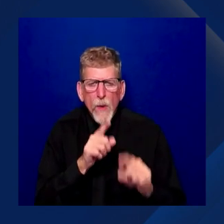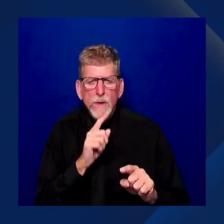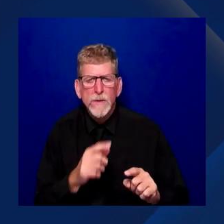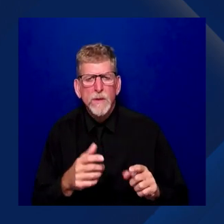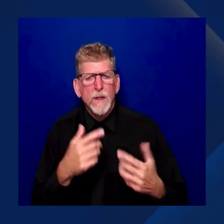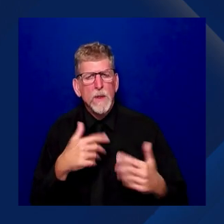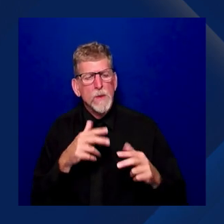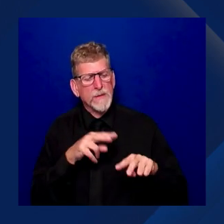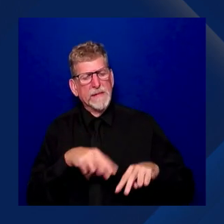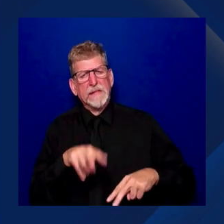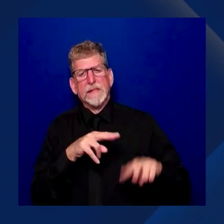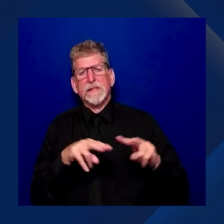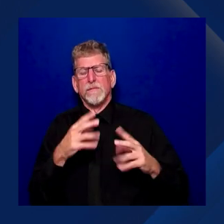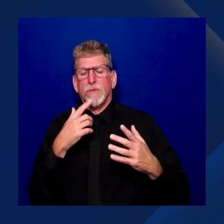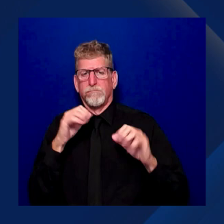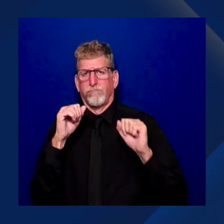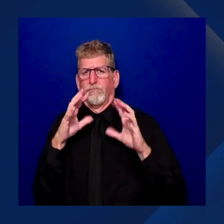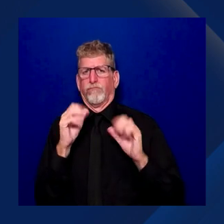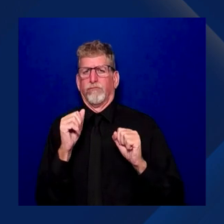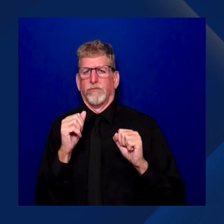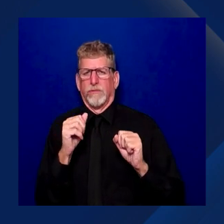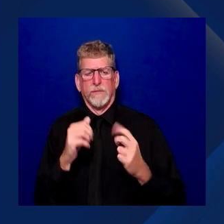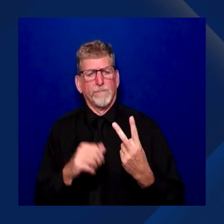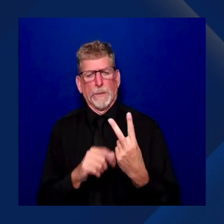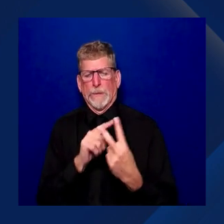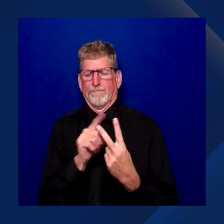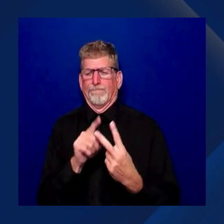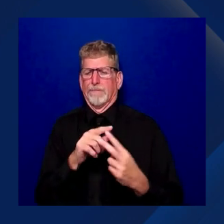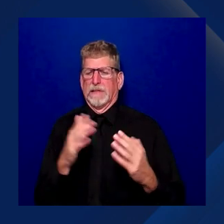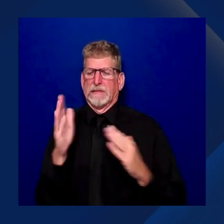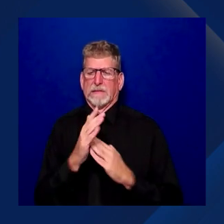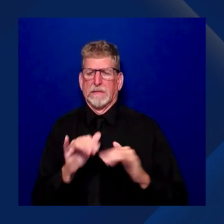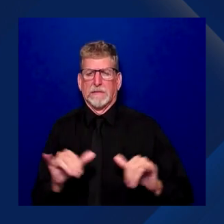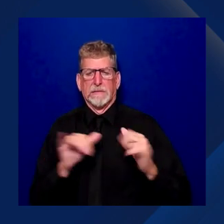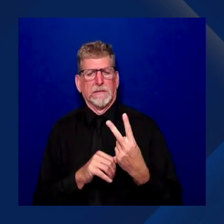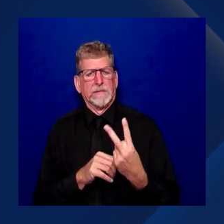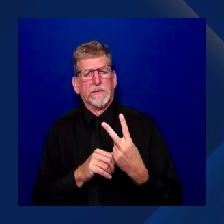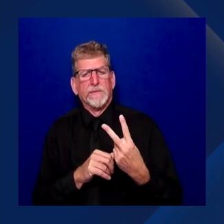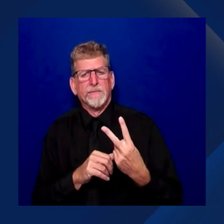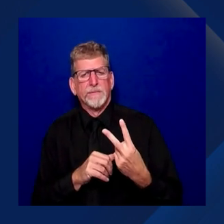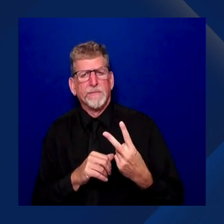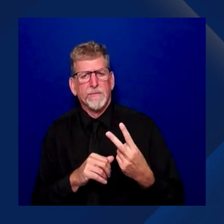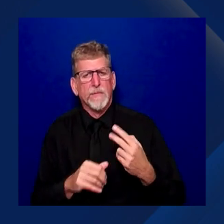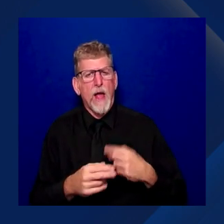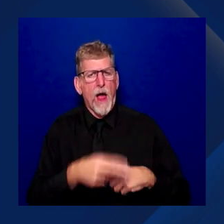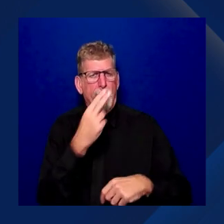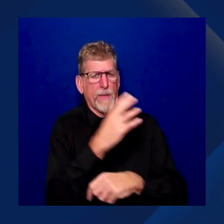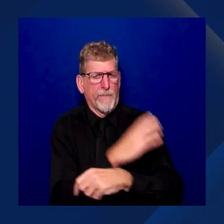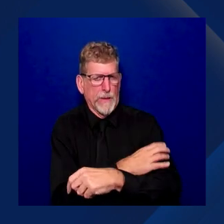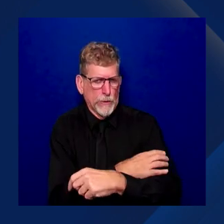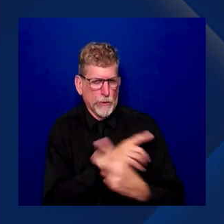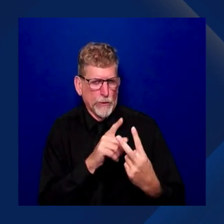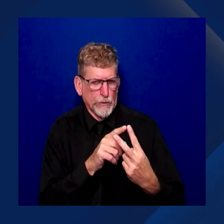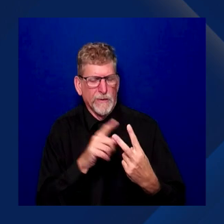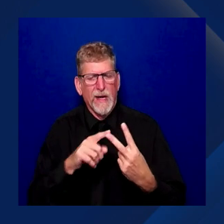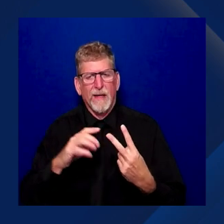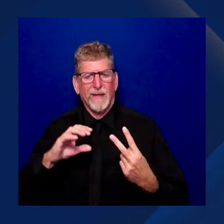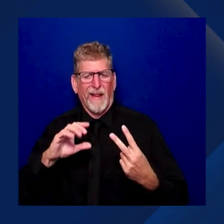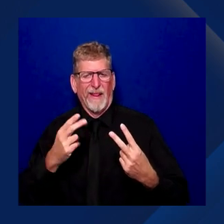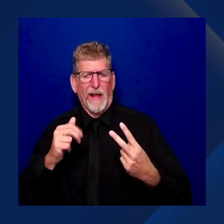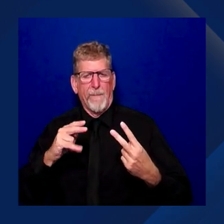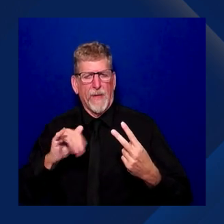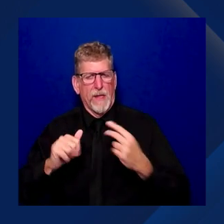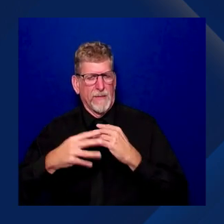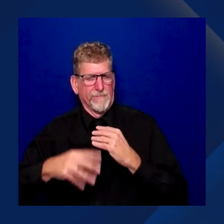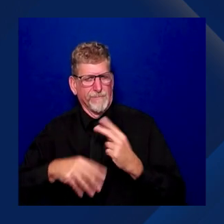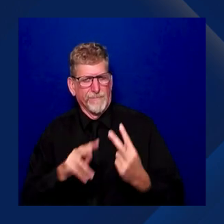leading clinical causes of maternal death, but the three top causes of maternal death in Louisiana in 2018